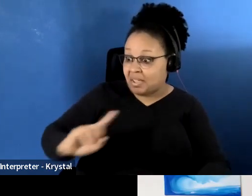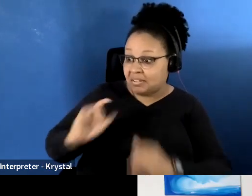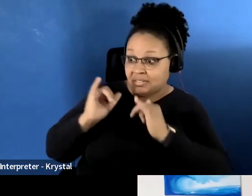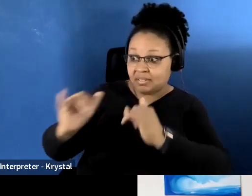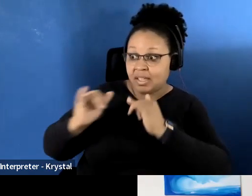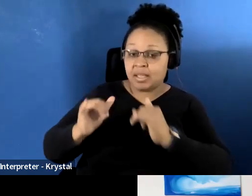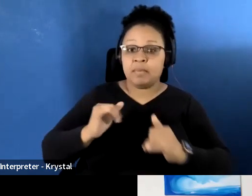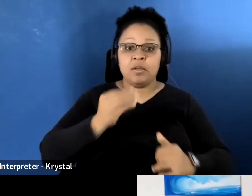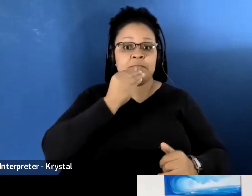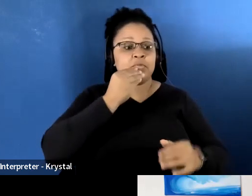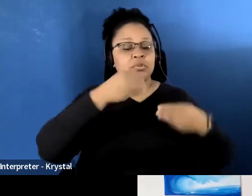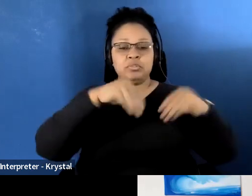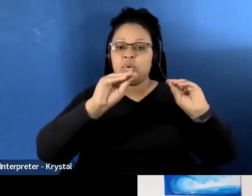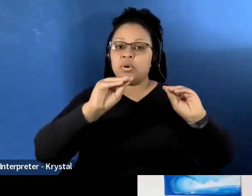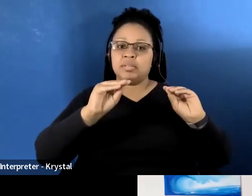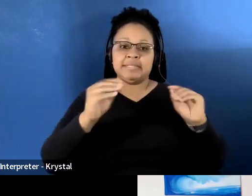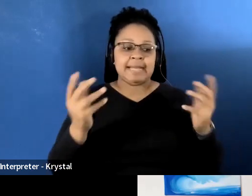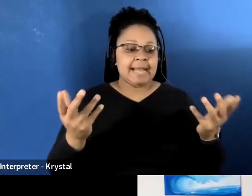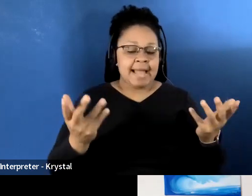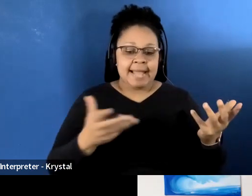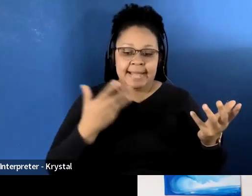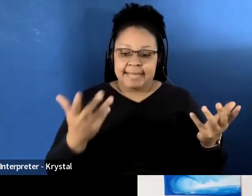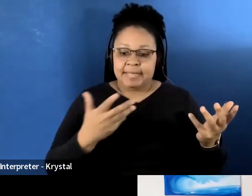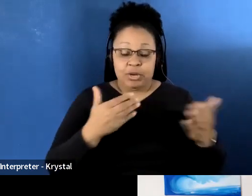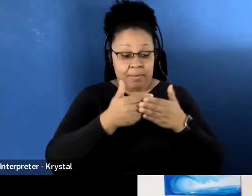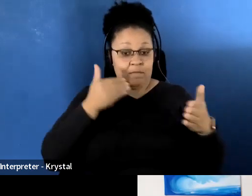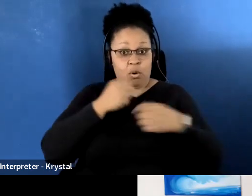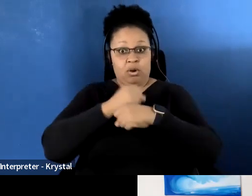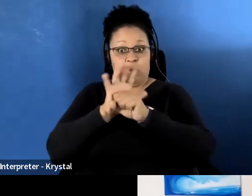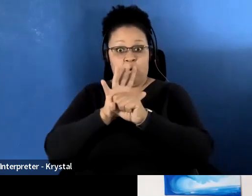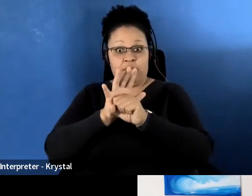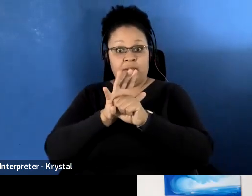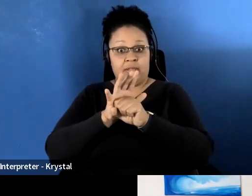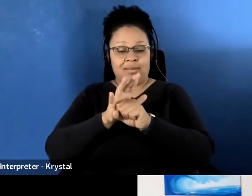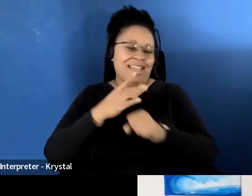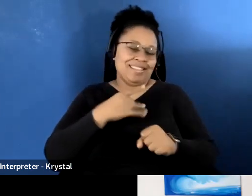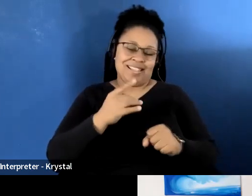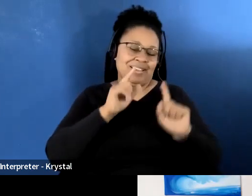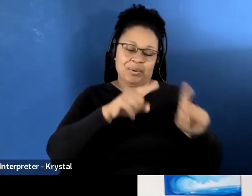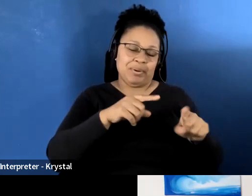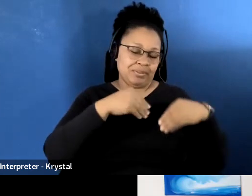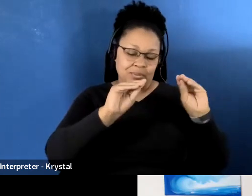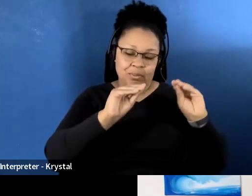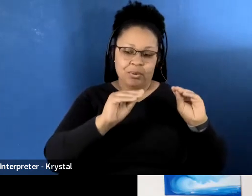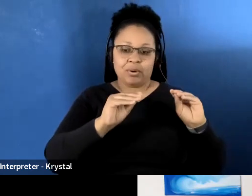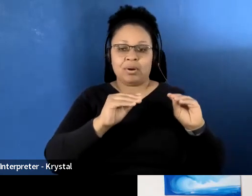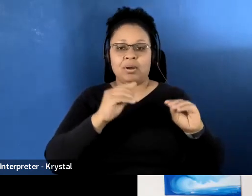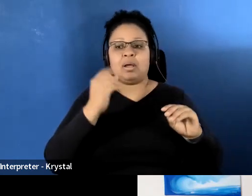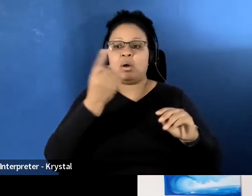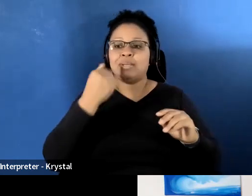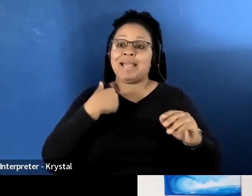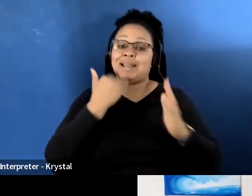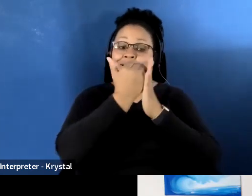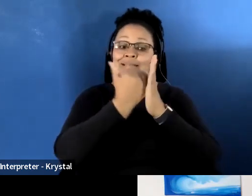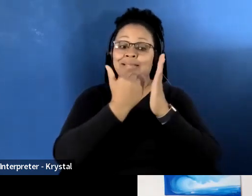Grocery stores, you know, I before COVID, I didn't like to go to the store then either. I always went with a list so I could get in